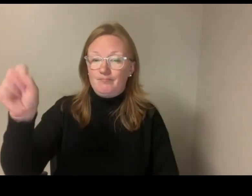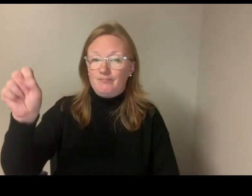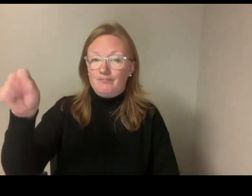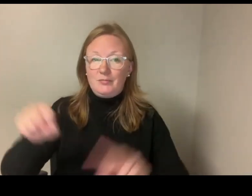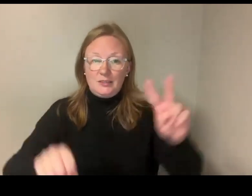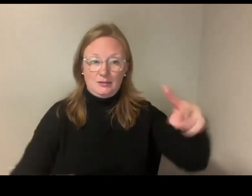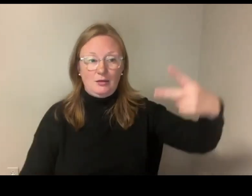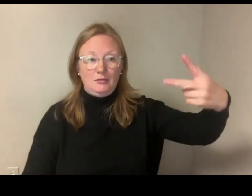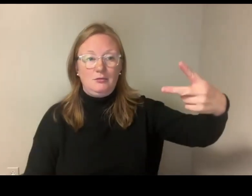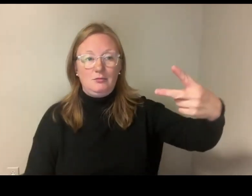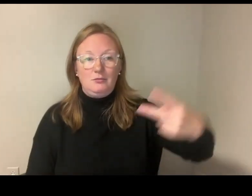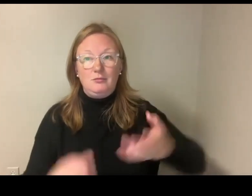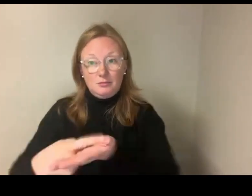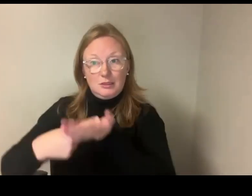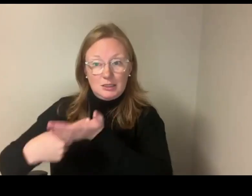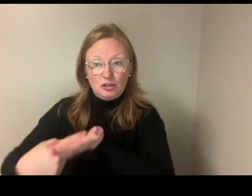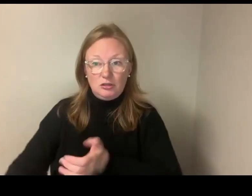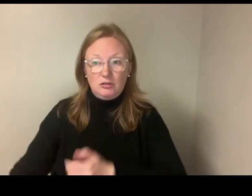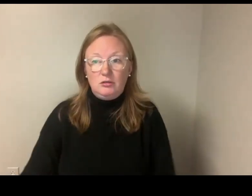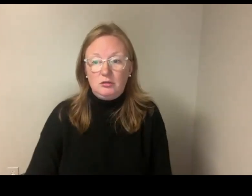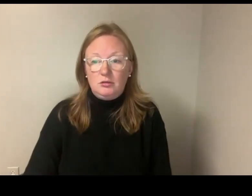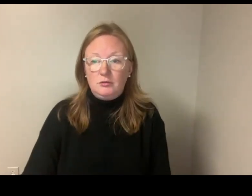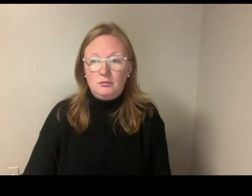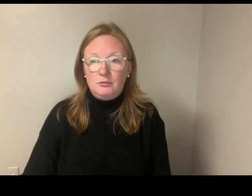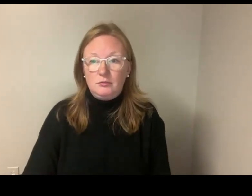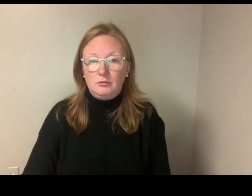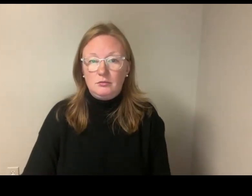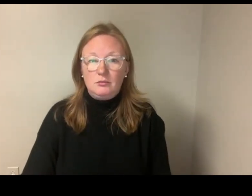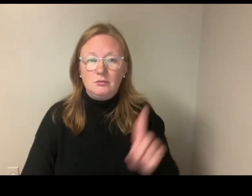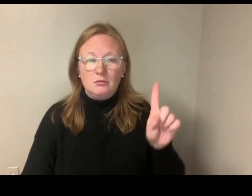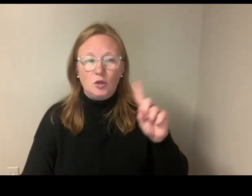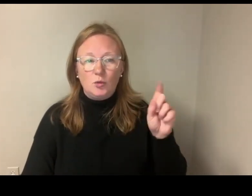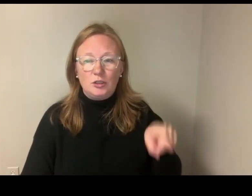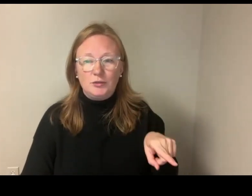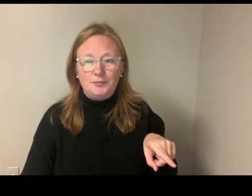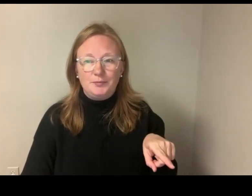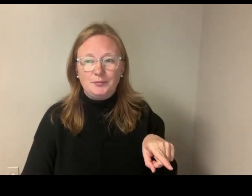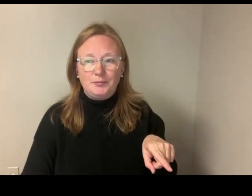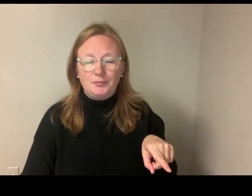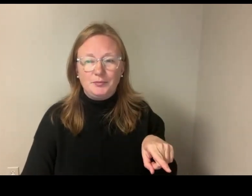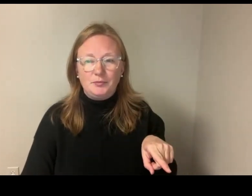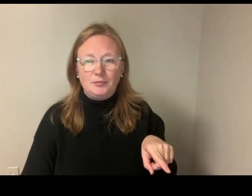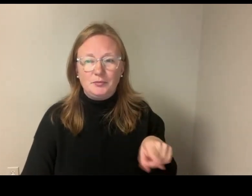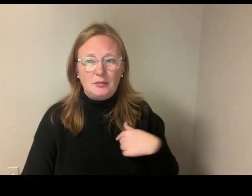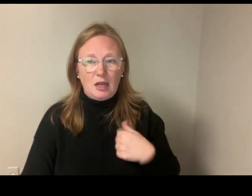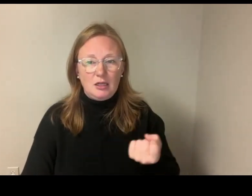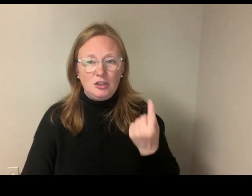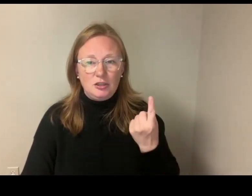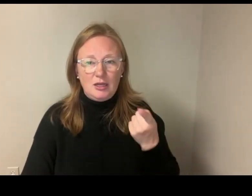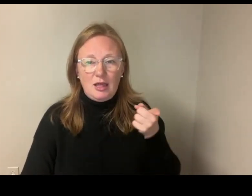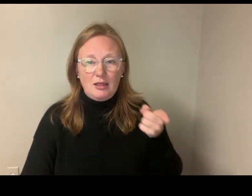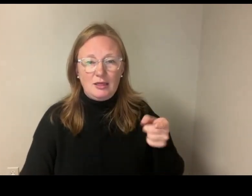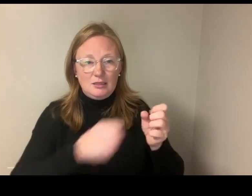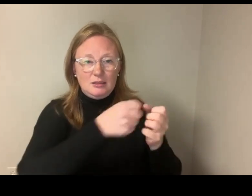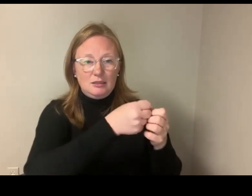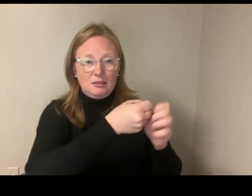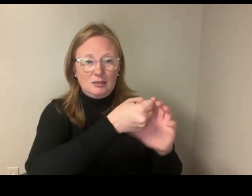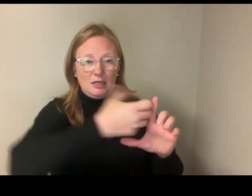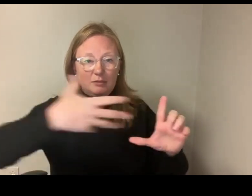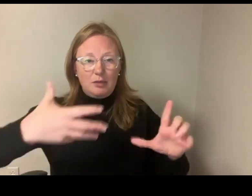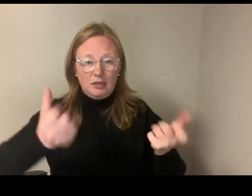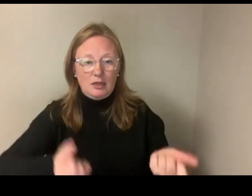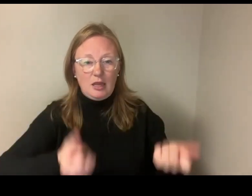Second. Discussion? Casey, just one quick question. So do I understand this is expanding the number